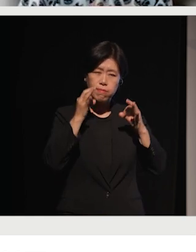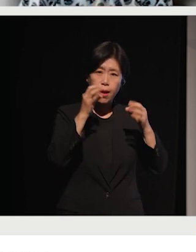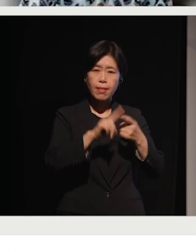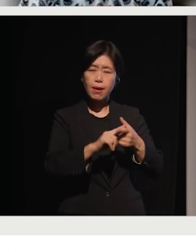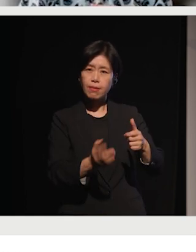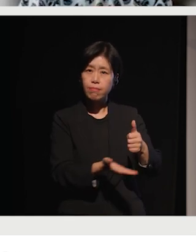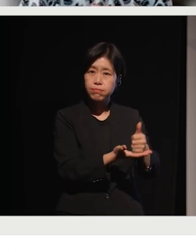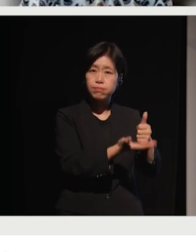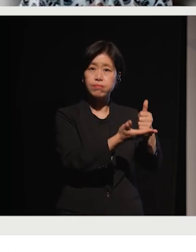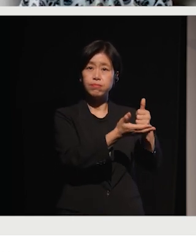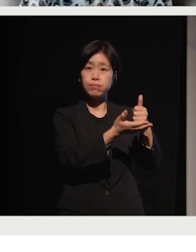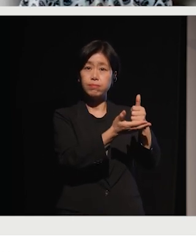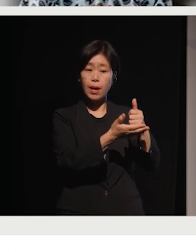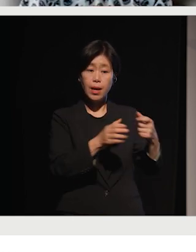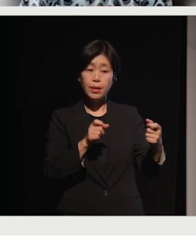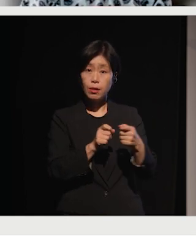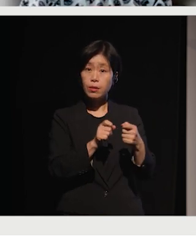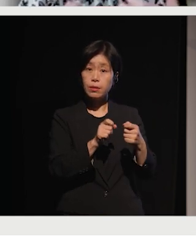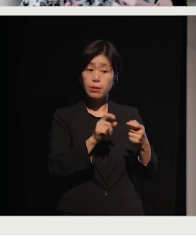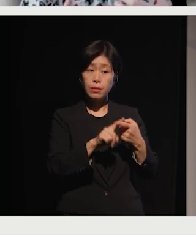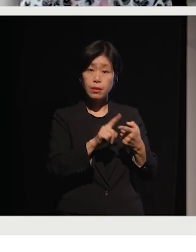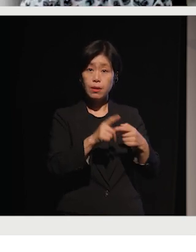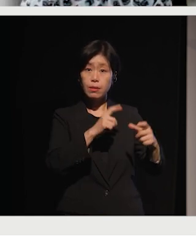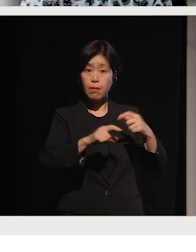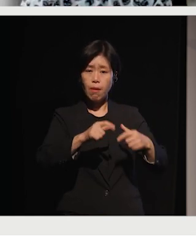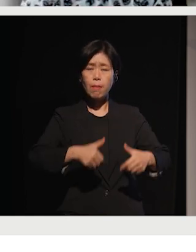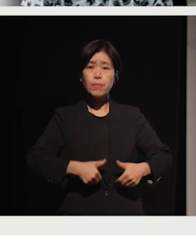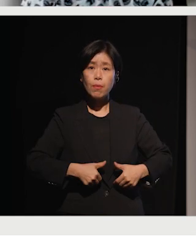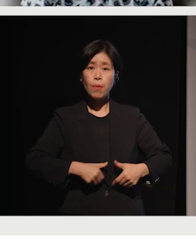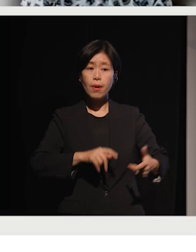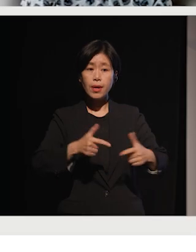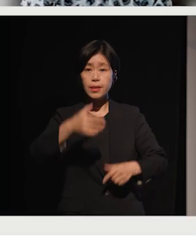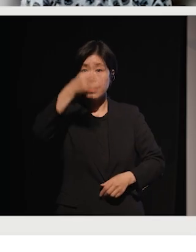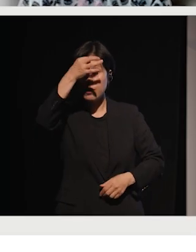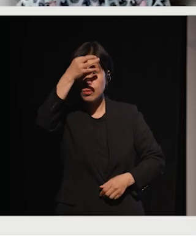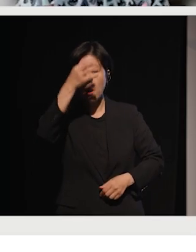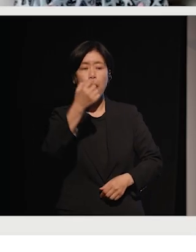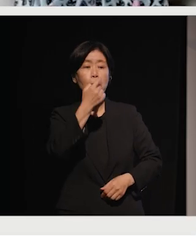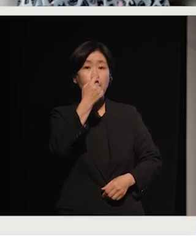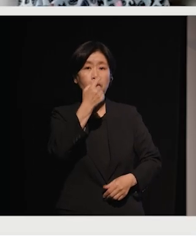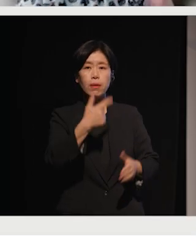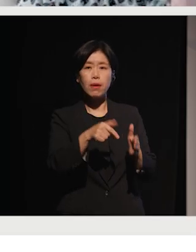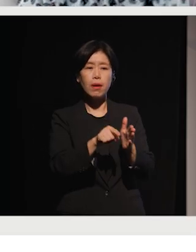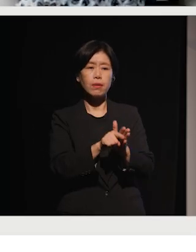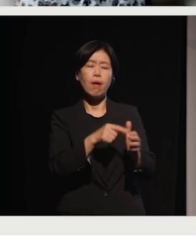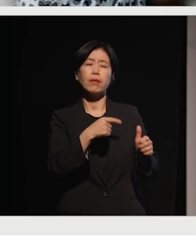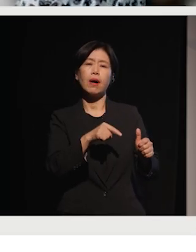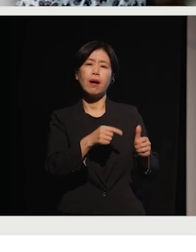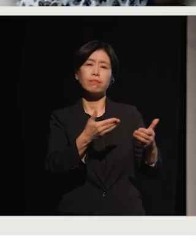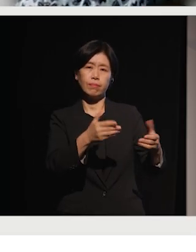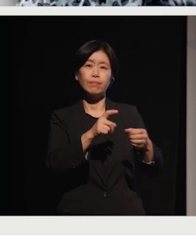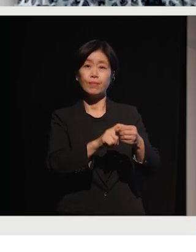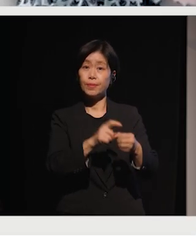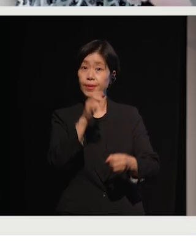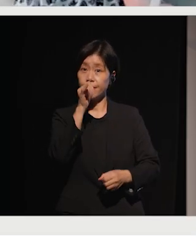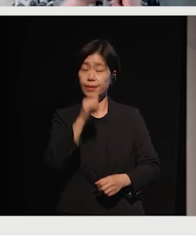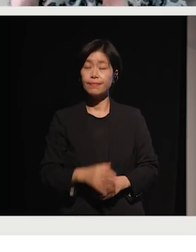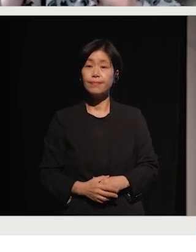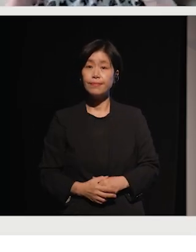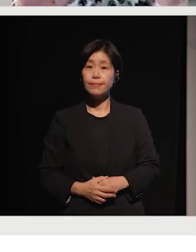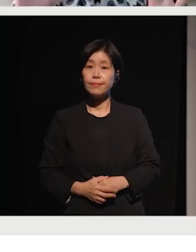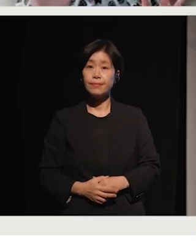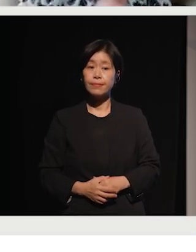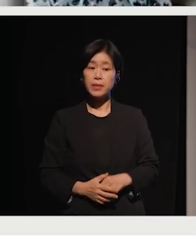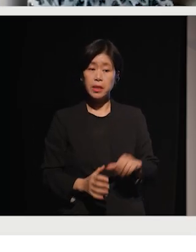need to prioritize accessibility, because there's no way that our Office of 5 could